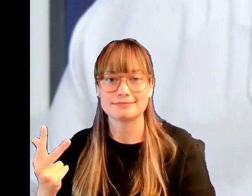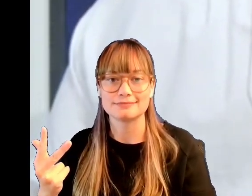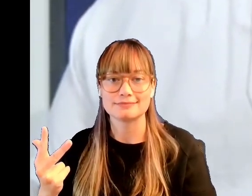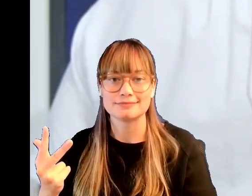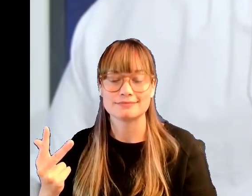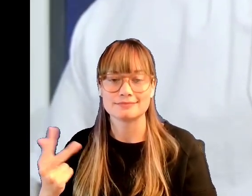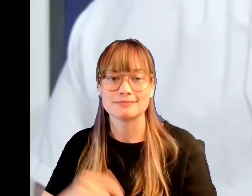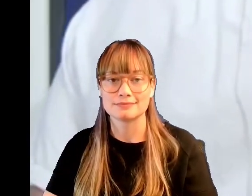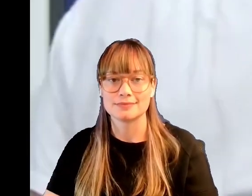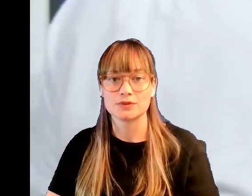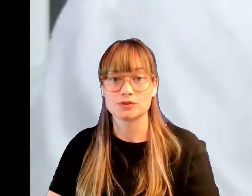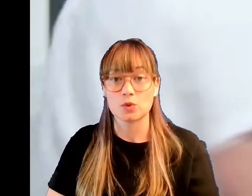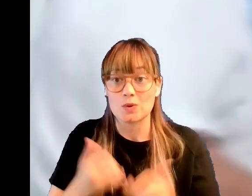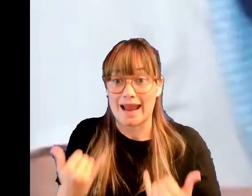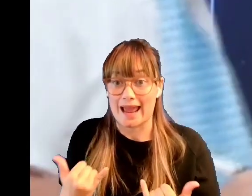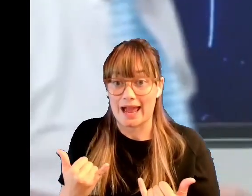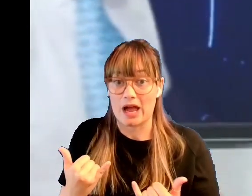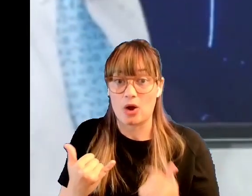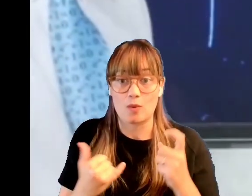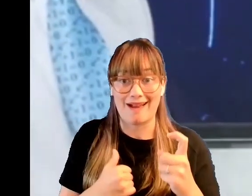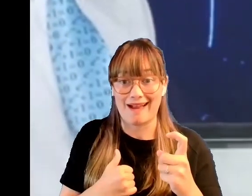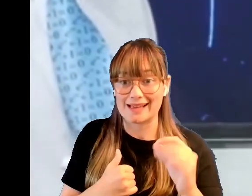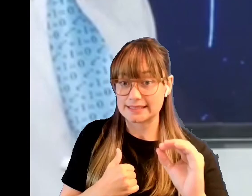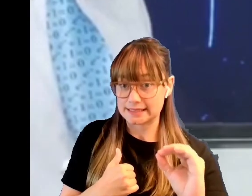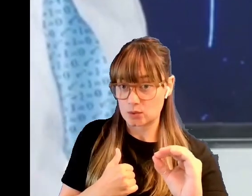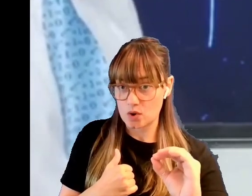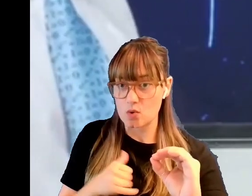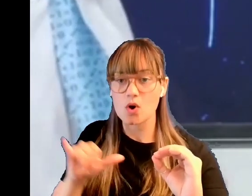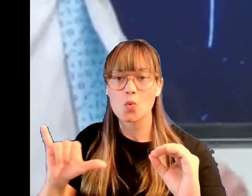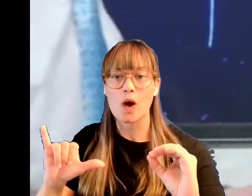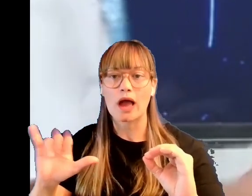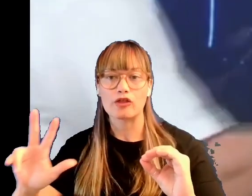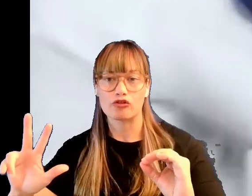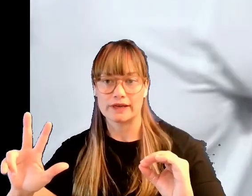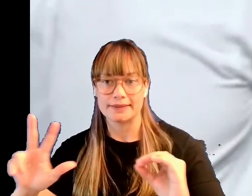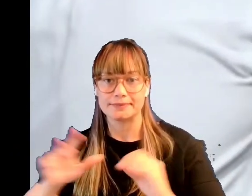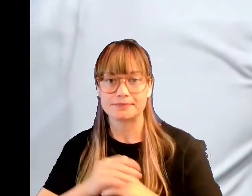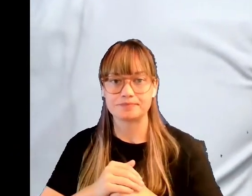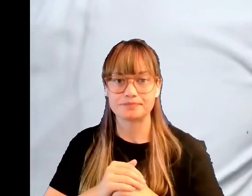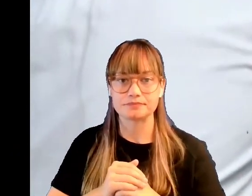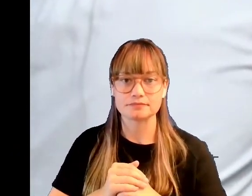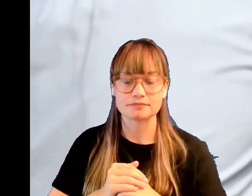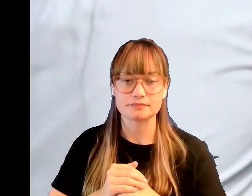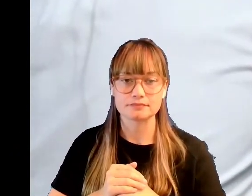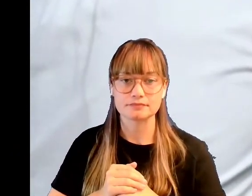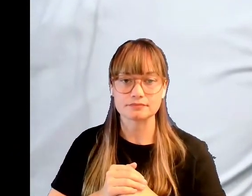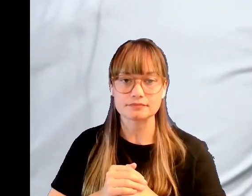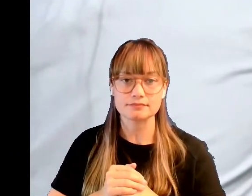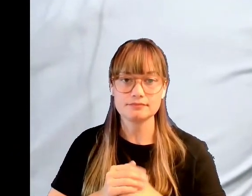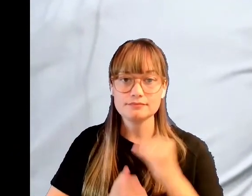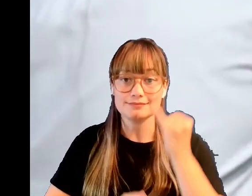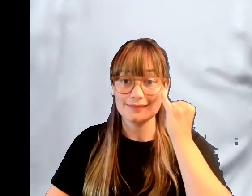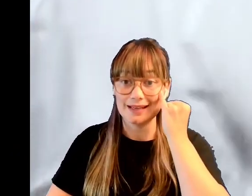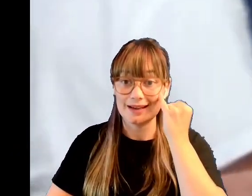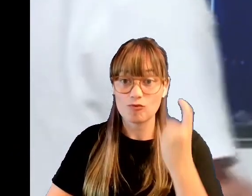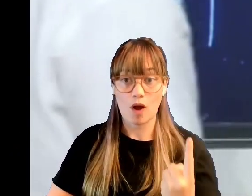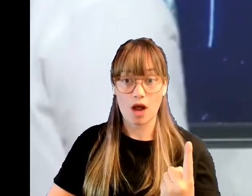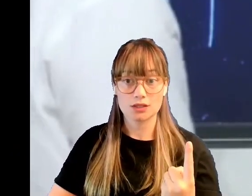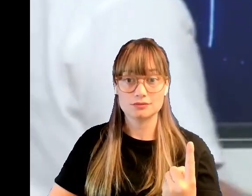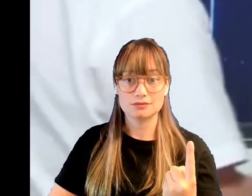is 0, y is 3. Okay? What about when x is 1?